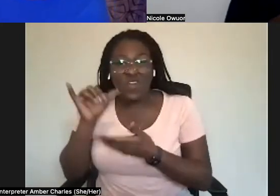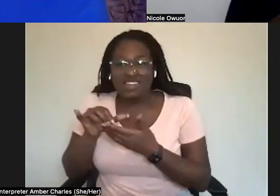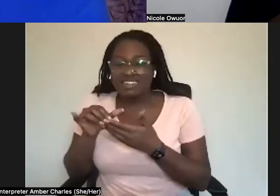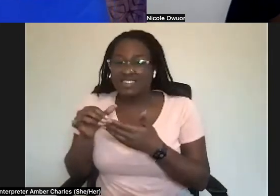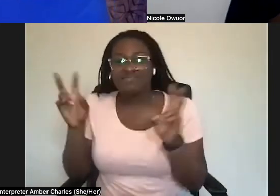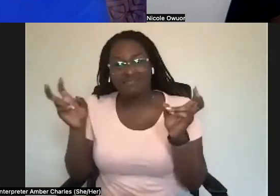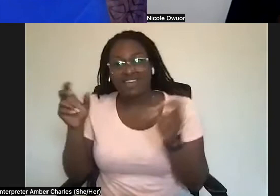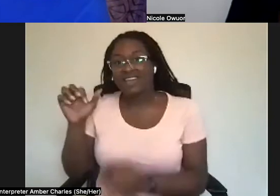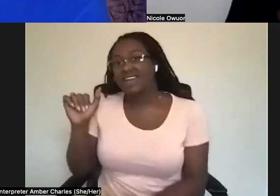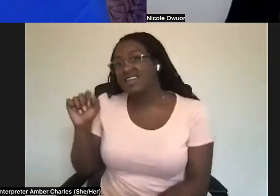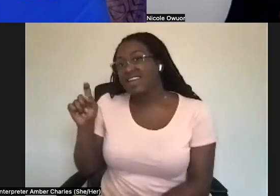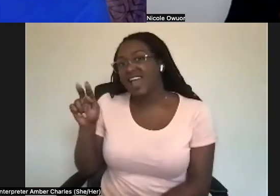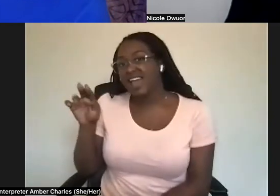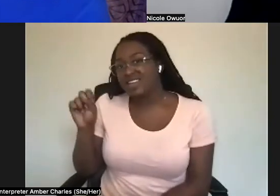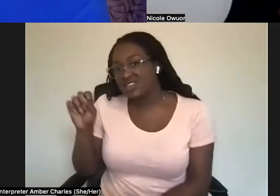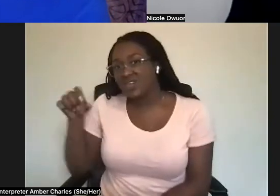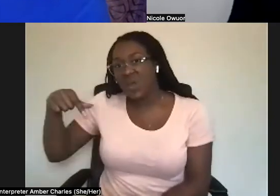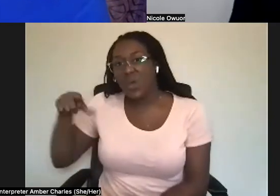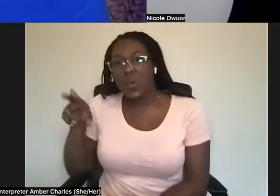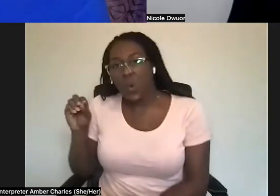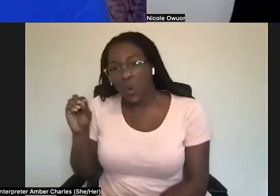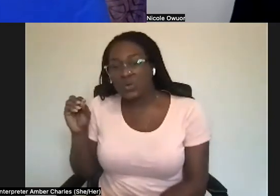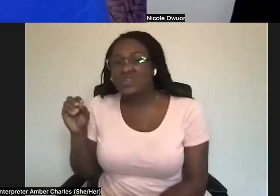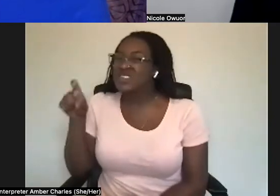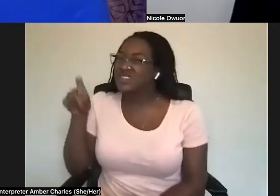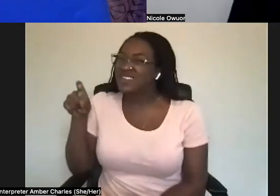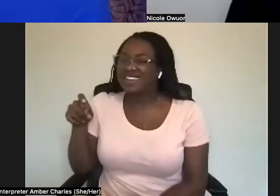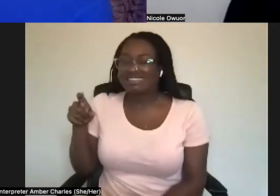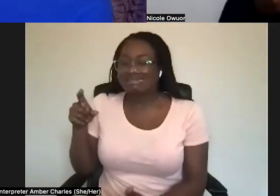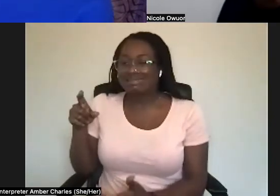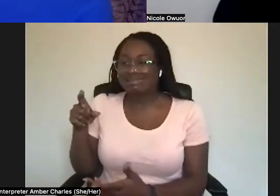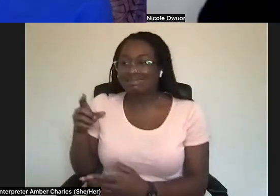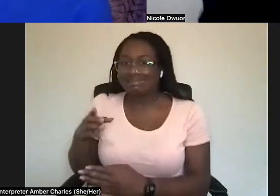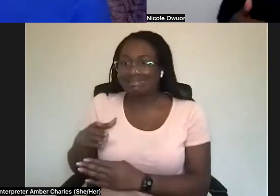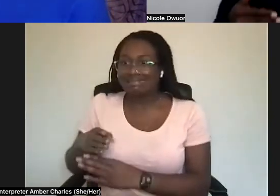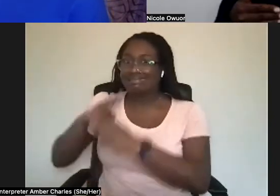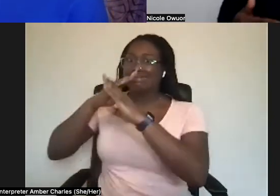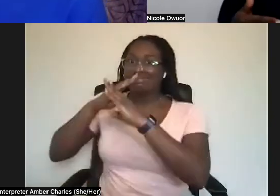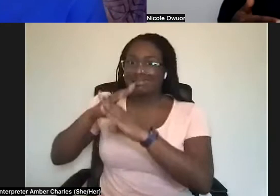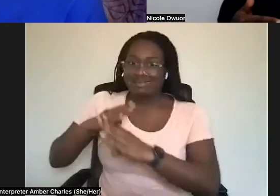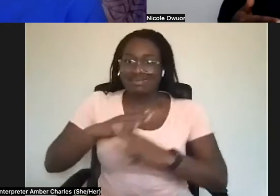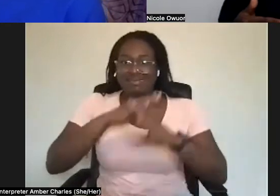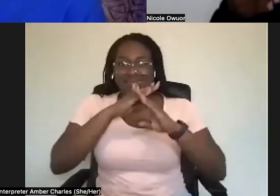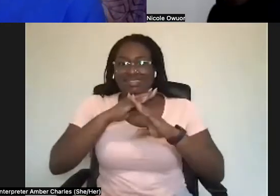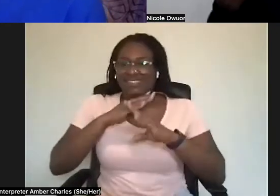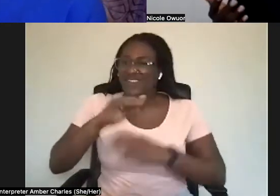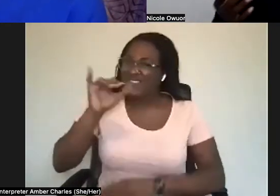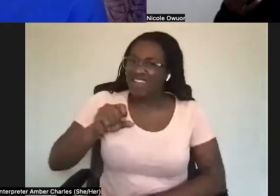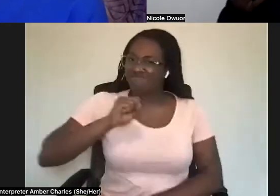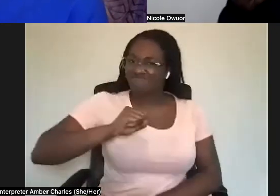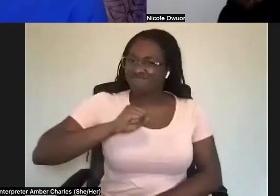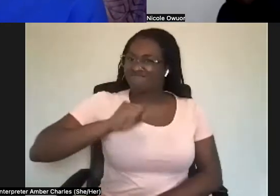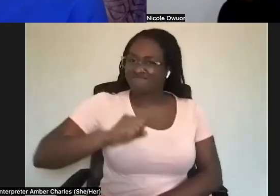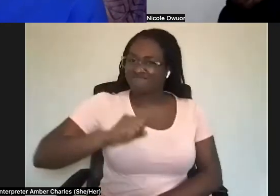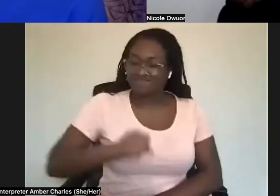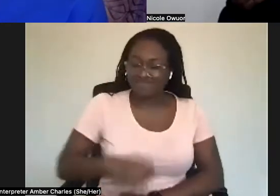kind of reach that wall of active resistance. And one thing I